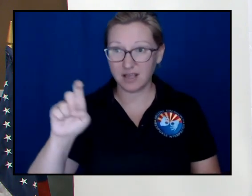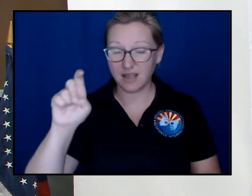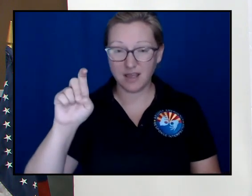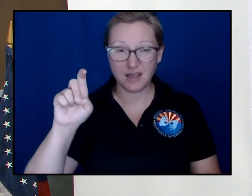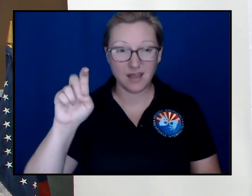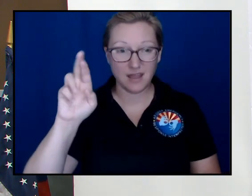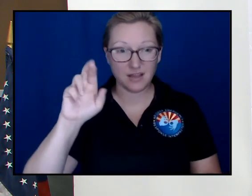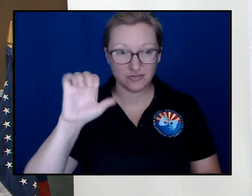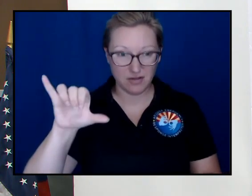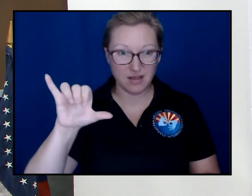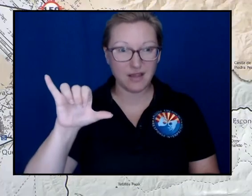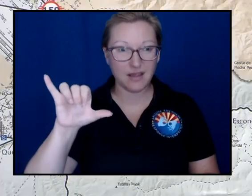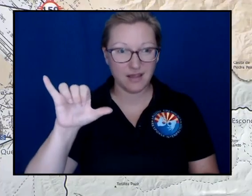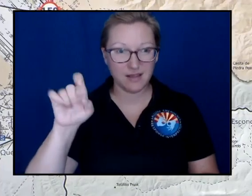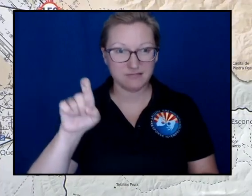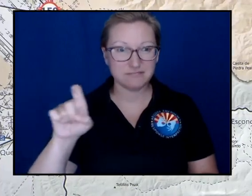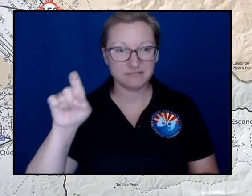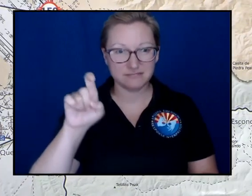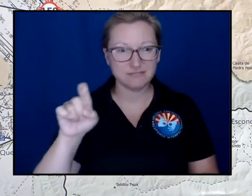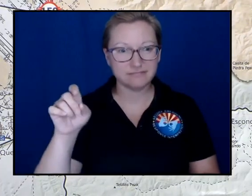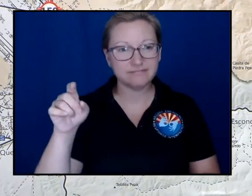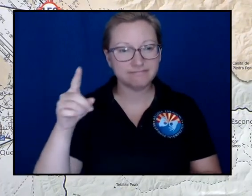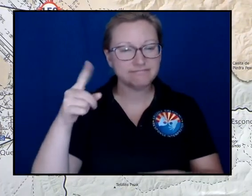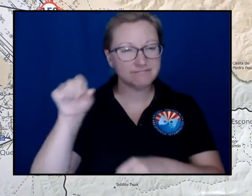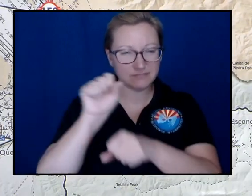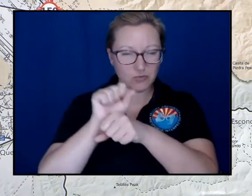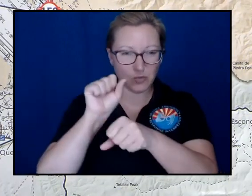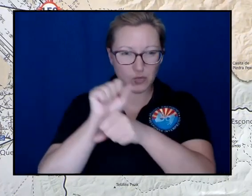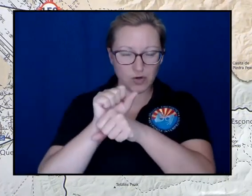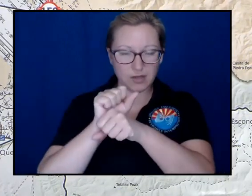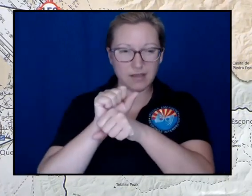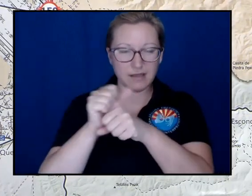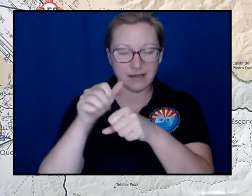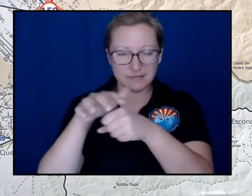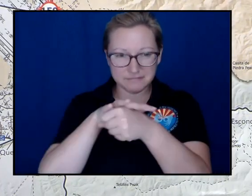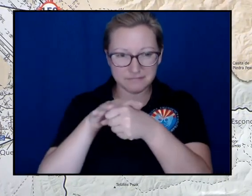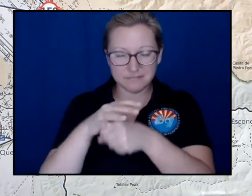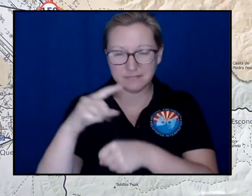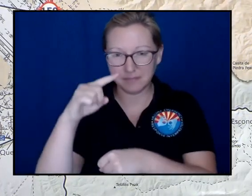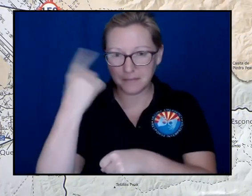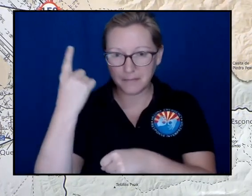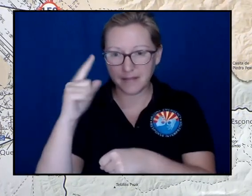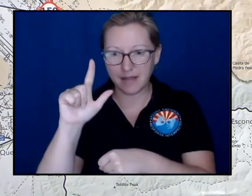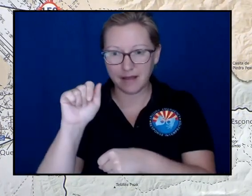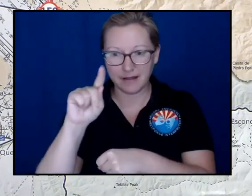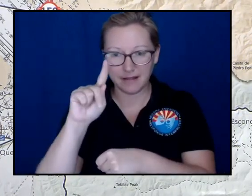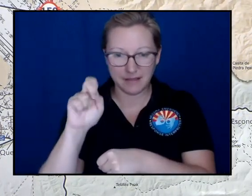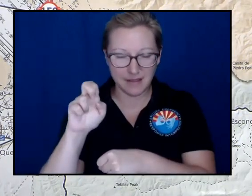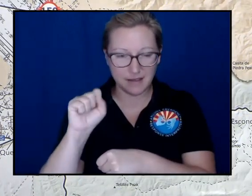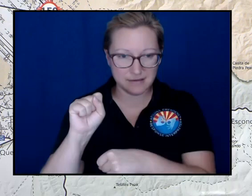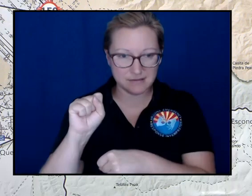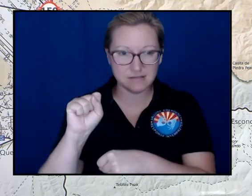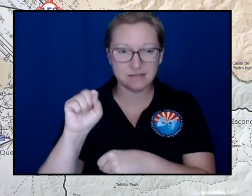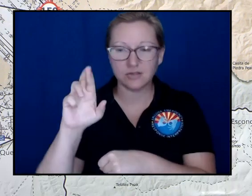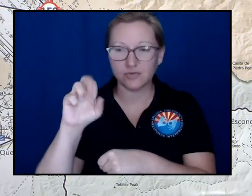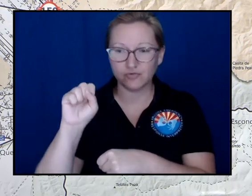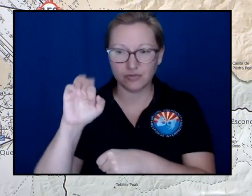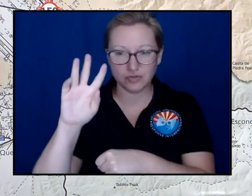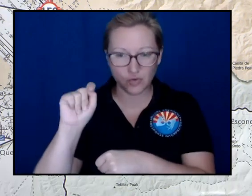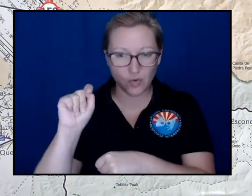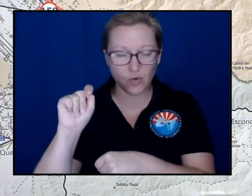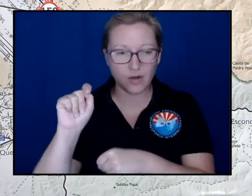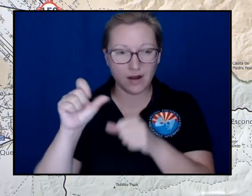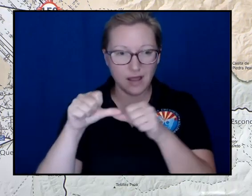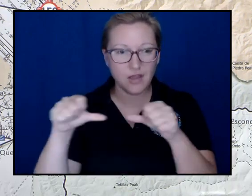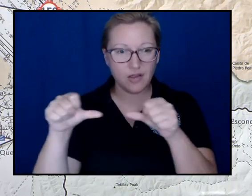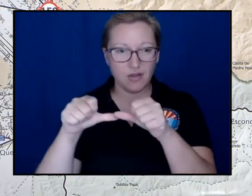quite a bit of work just east of the Black Lakes area, Black Lake Resort area. And then they've also been continuing